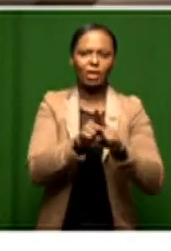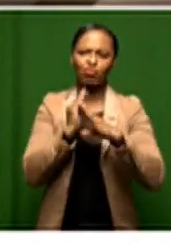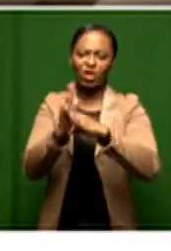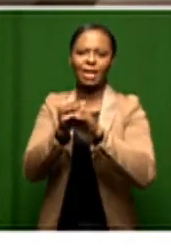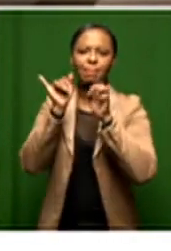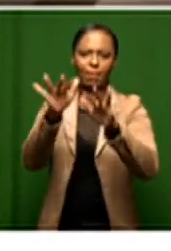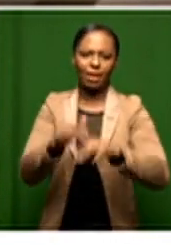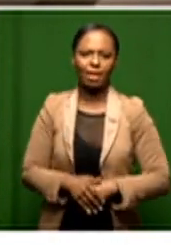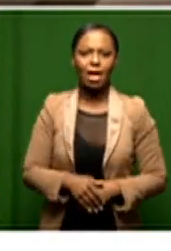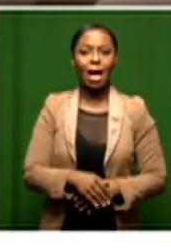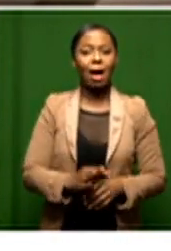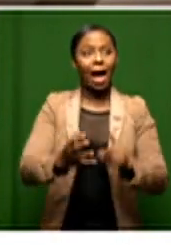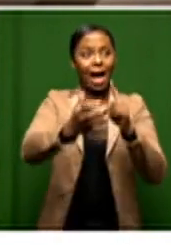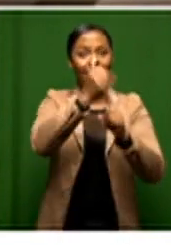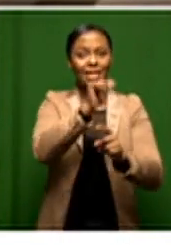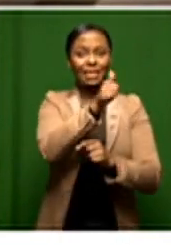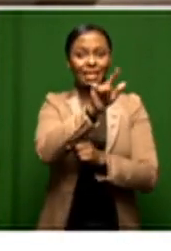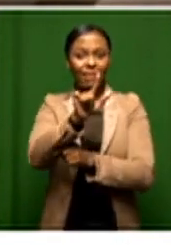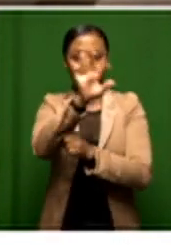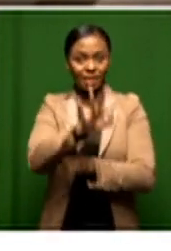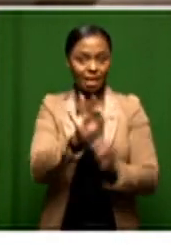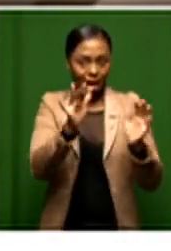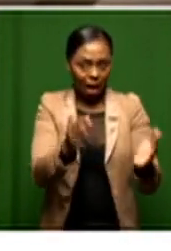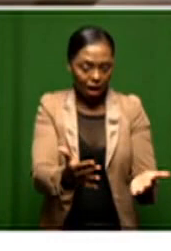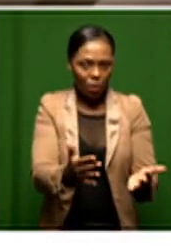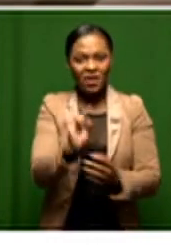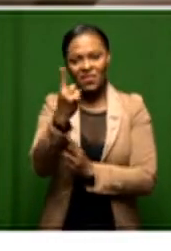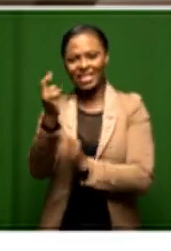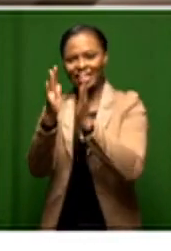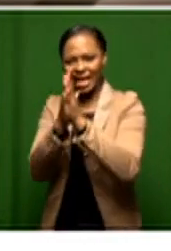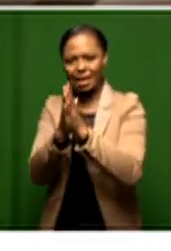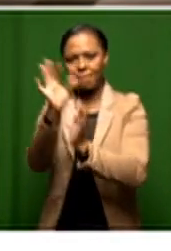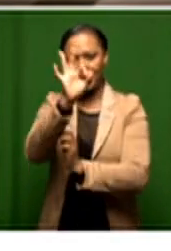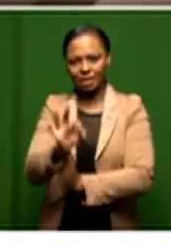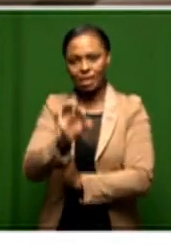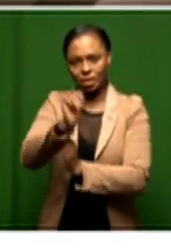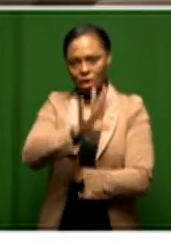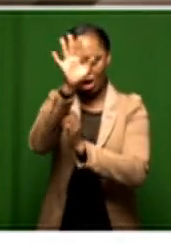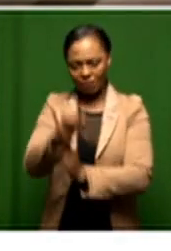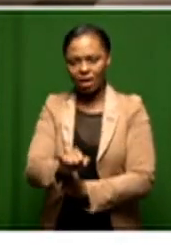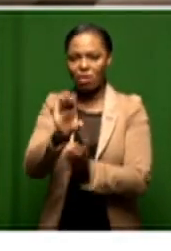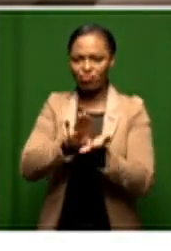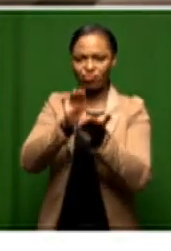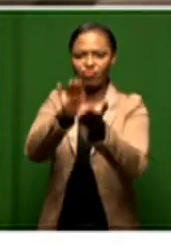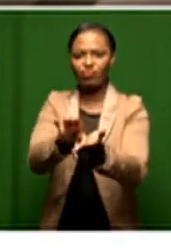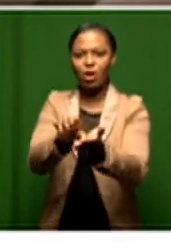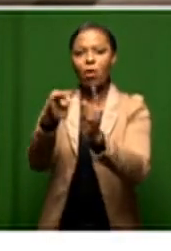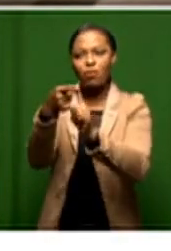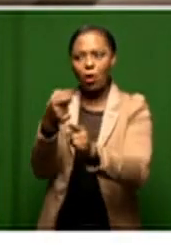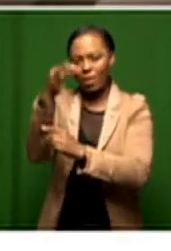to achieve the 67%, the first 10% of South Africans are being funded through the